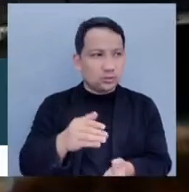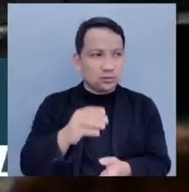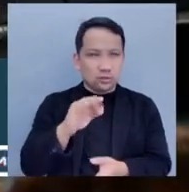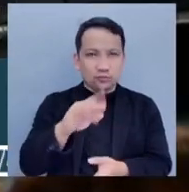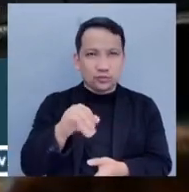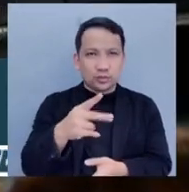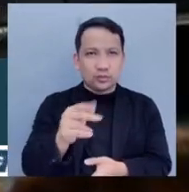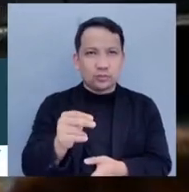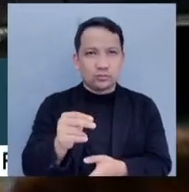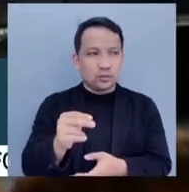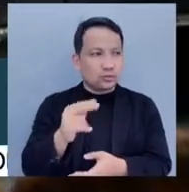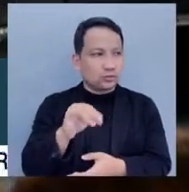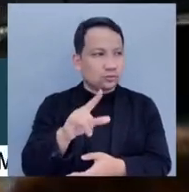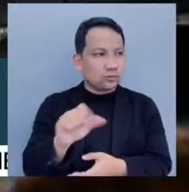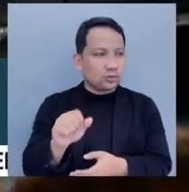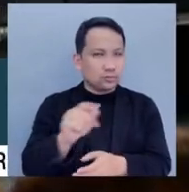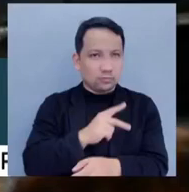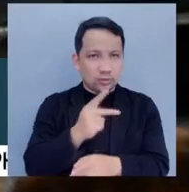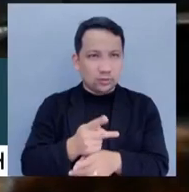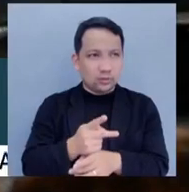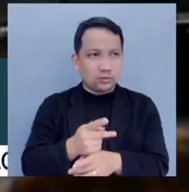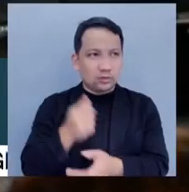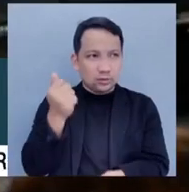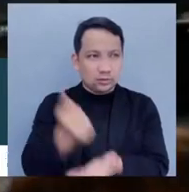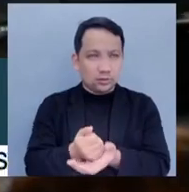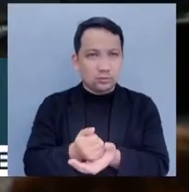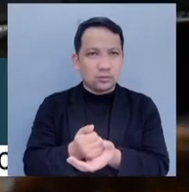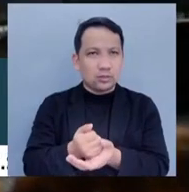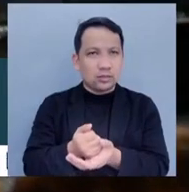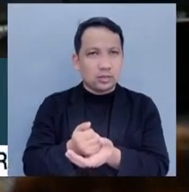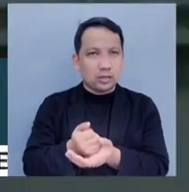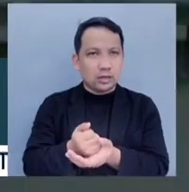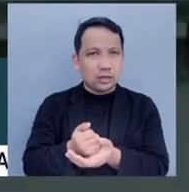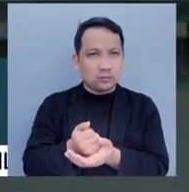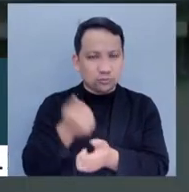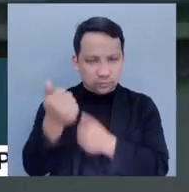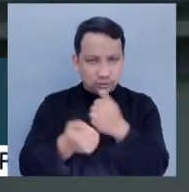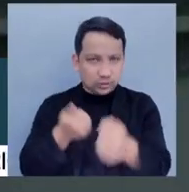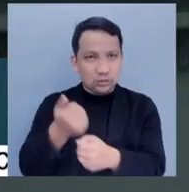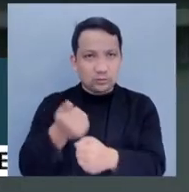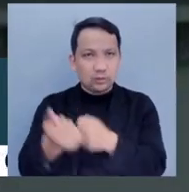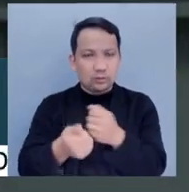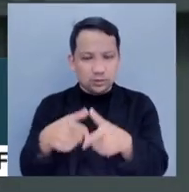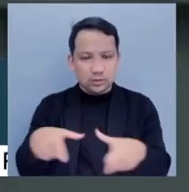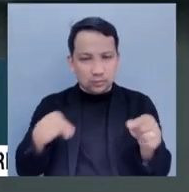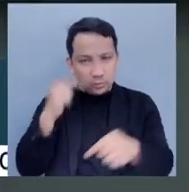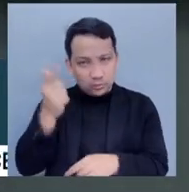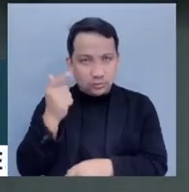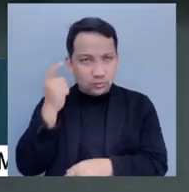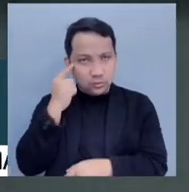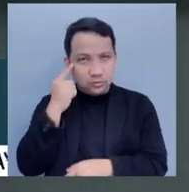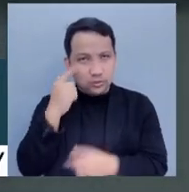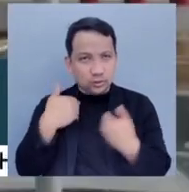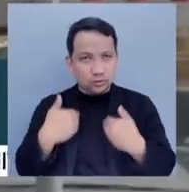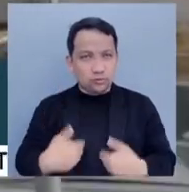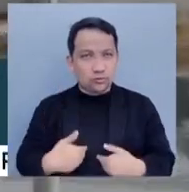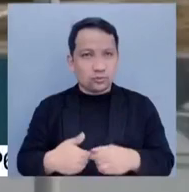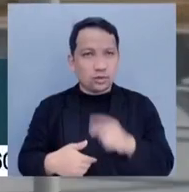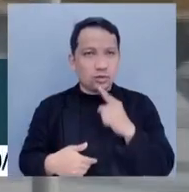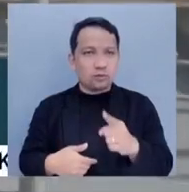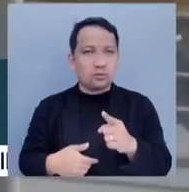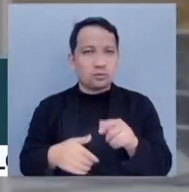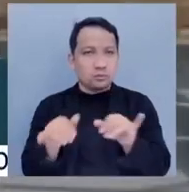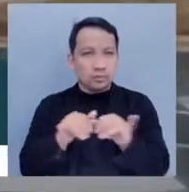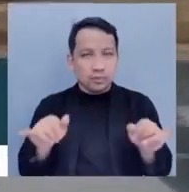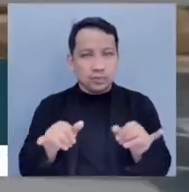nuclear power plant. It was approved 2 years ago by the Japanese government. The UN nuclear watchdog also saying